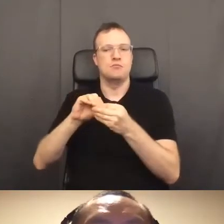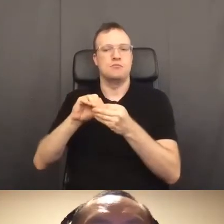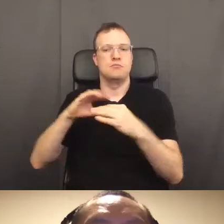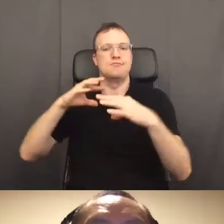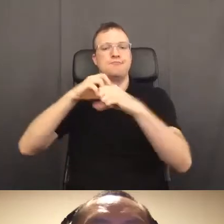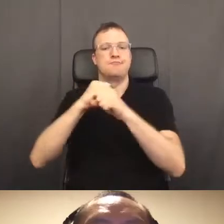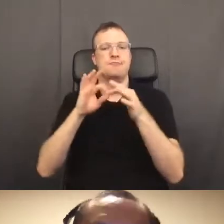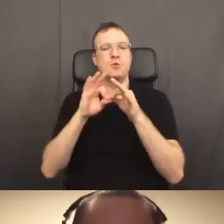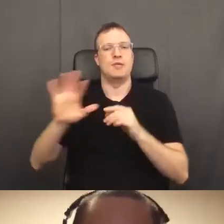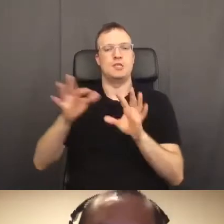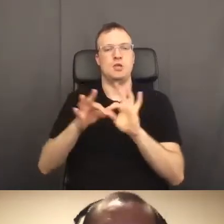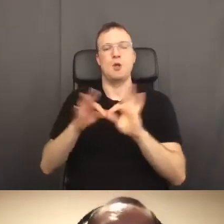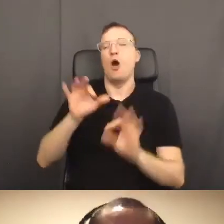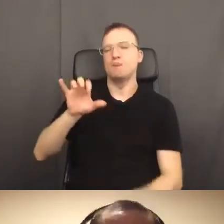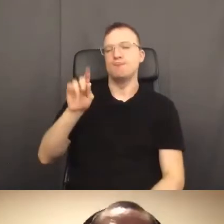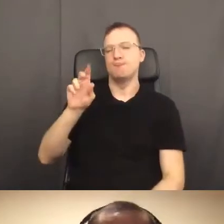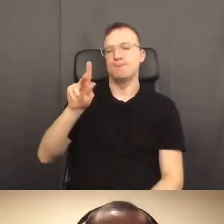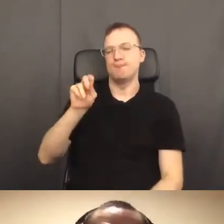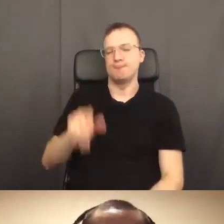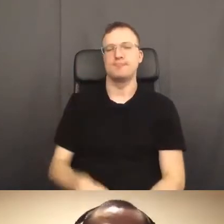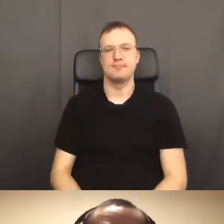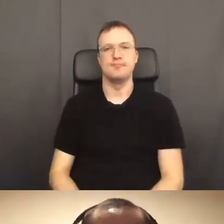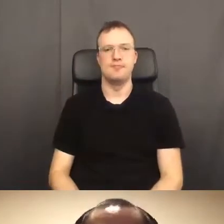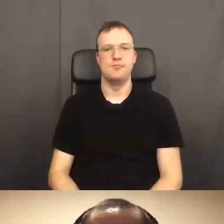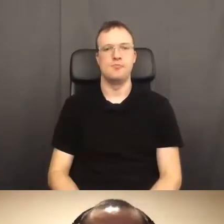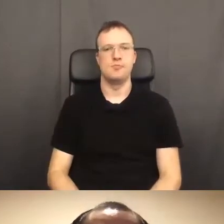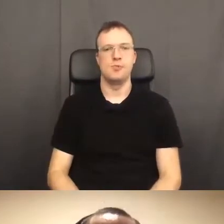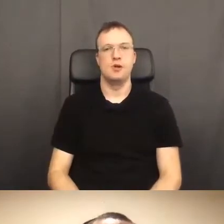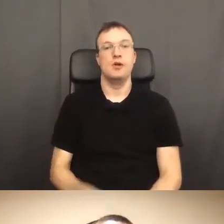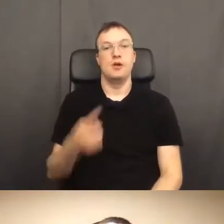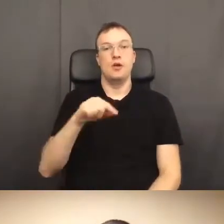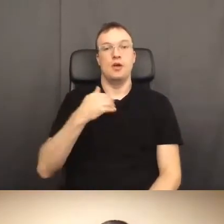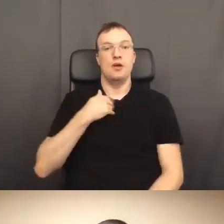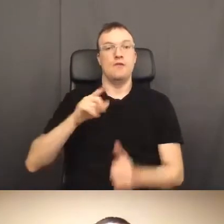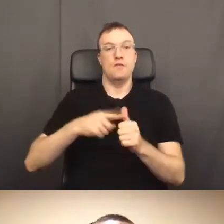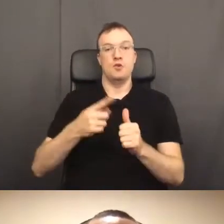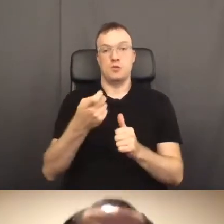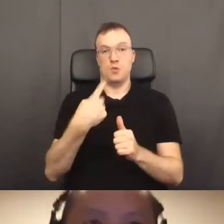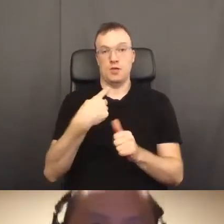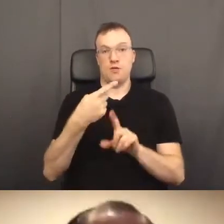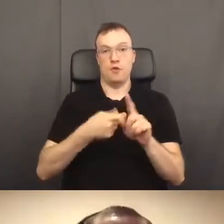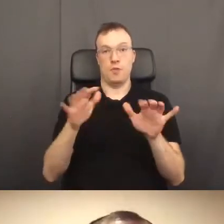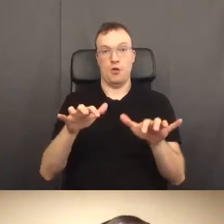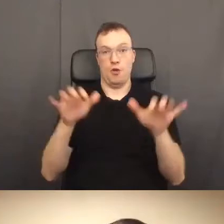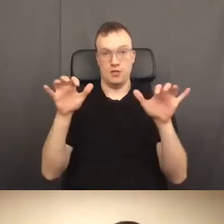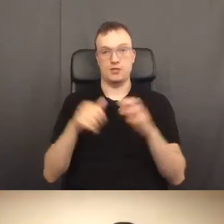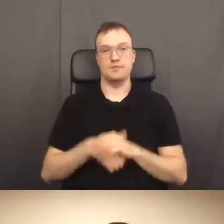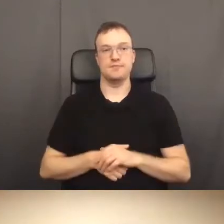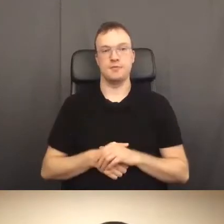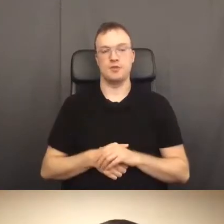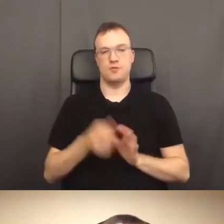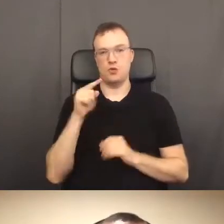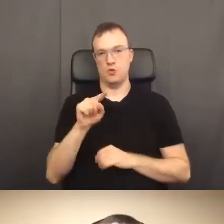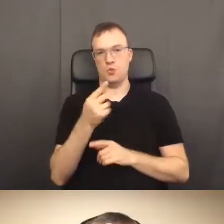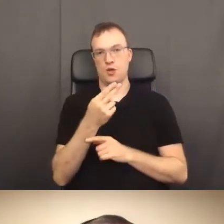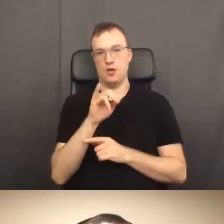summary of what he had said. Oh, okay, okay. Yeah. So we do have our first question from the audience for you,